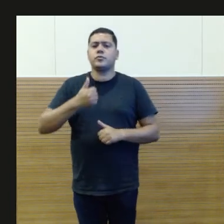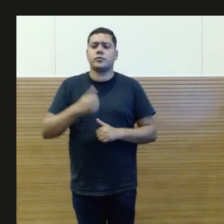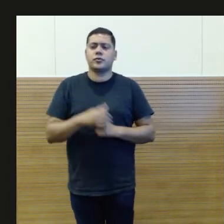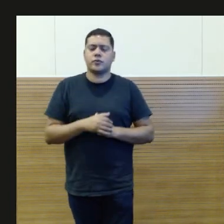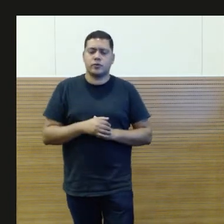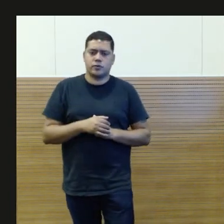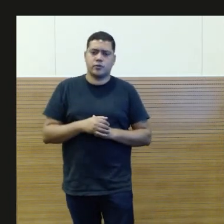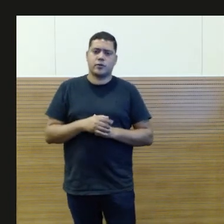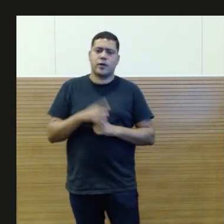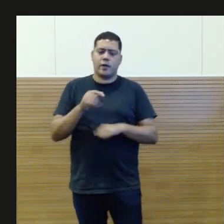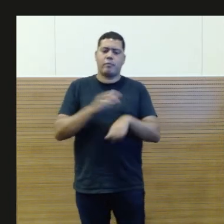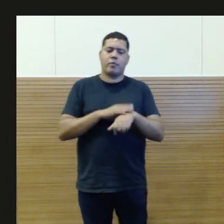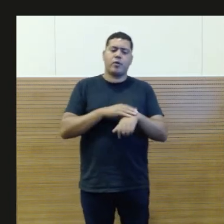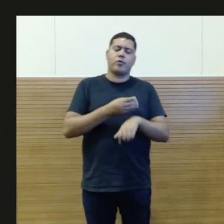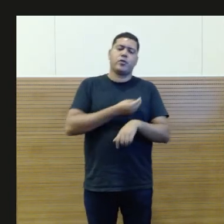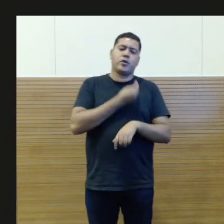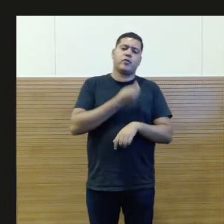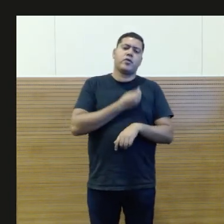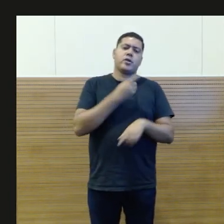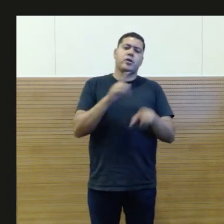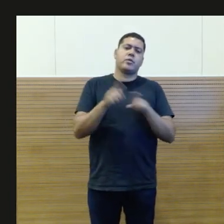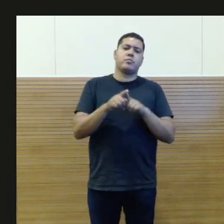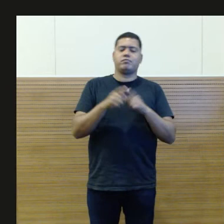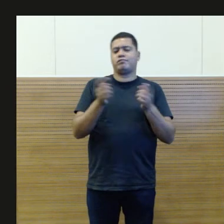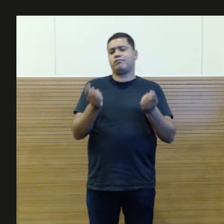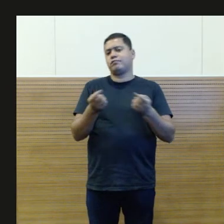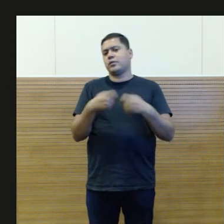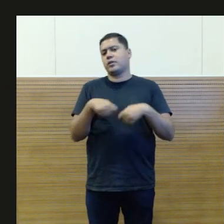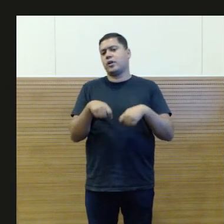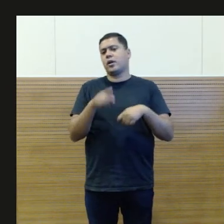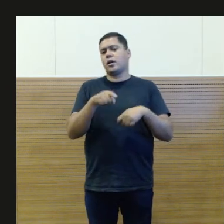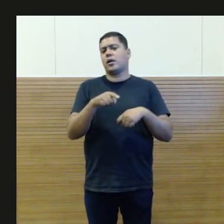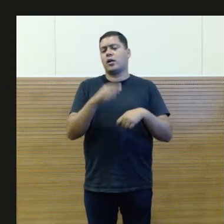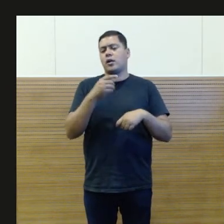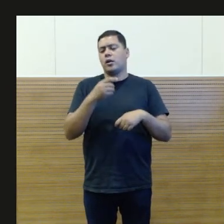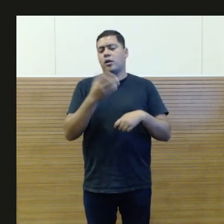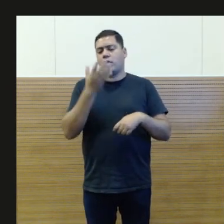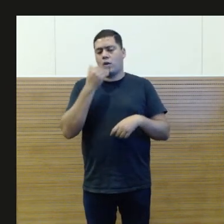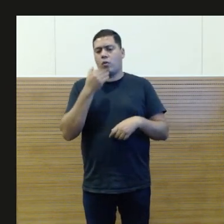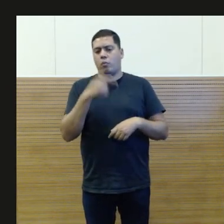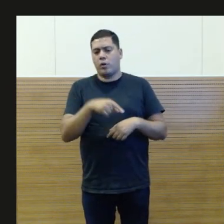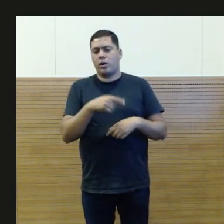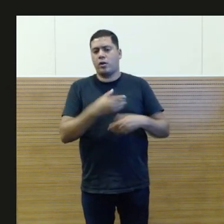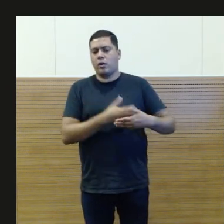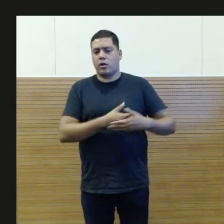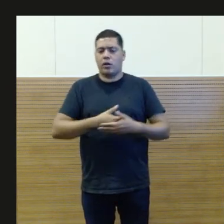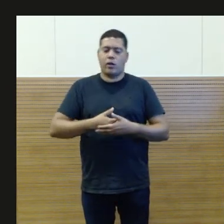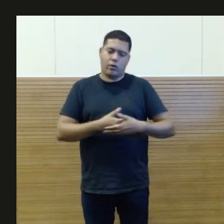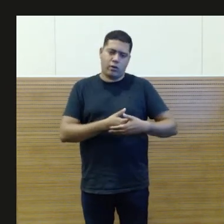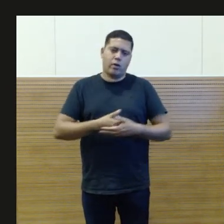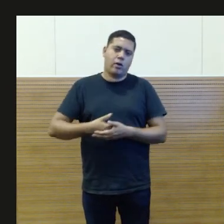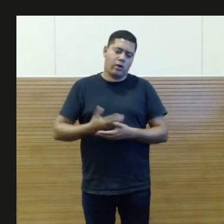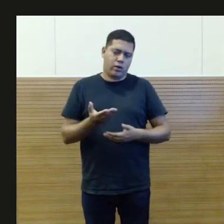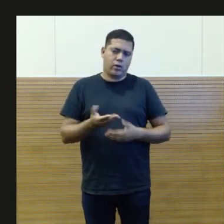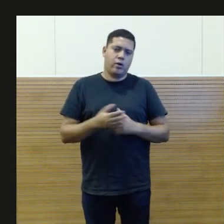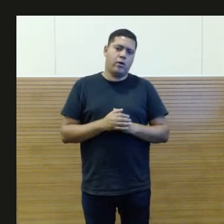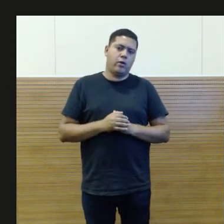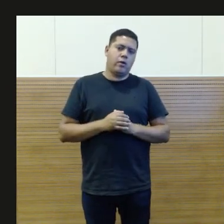someone has their audio open. Well, besides that, we have another series of materials that we call